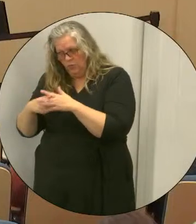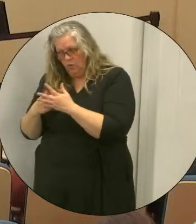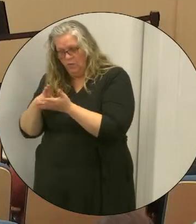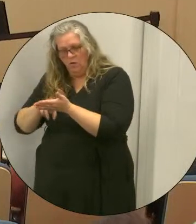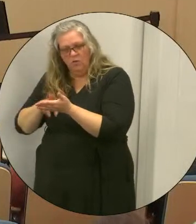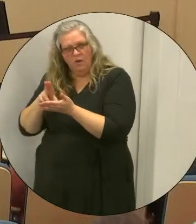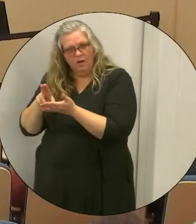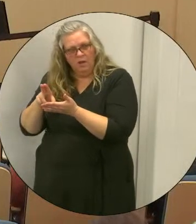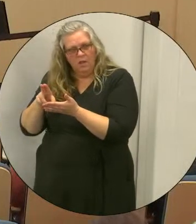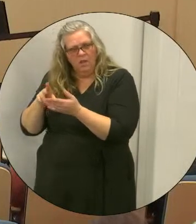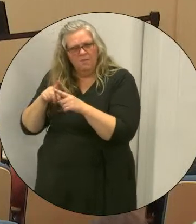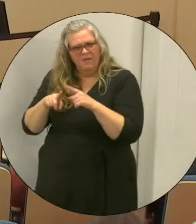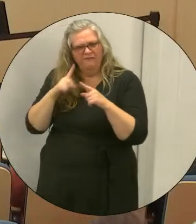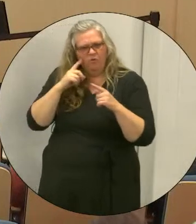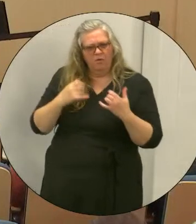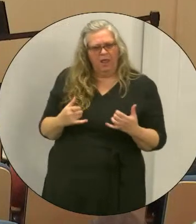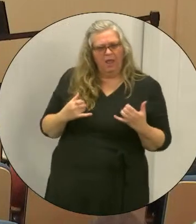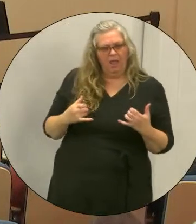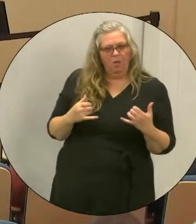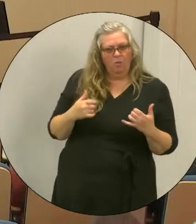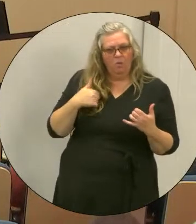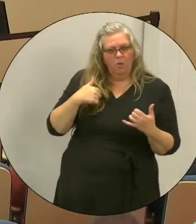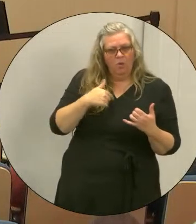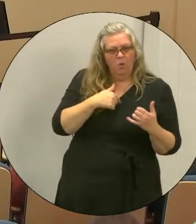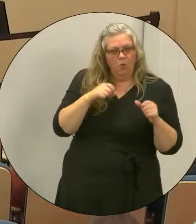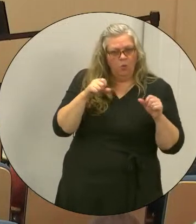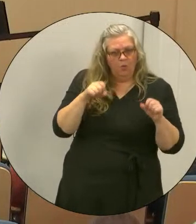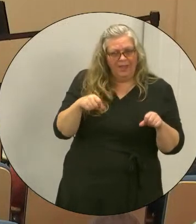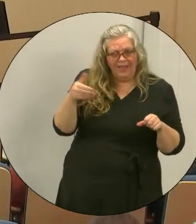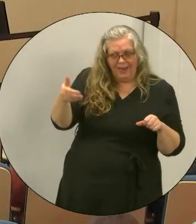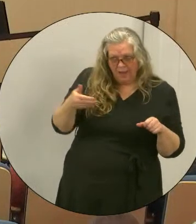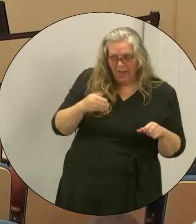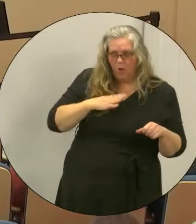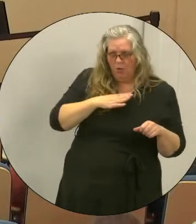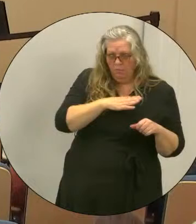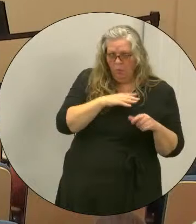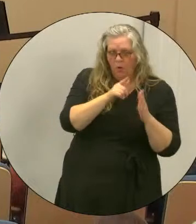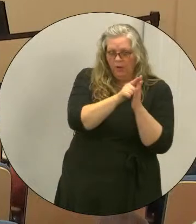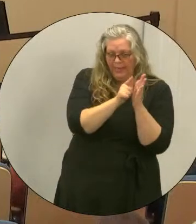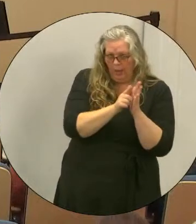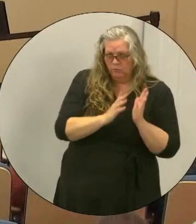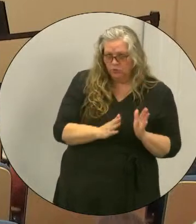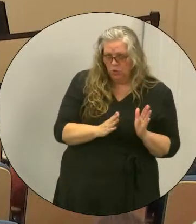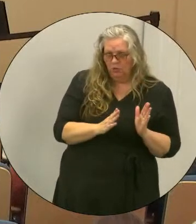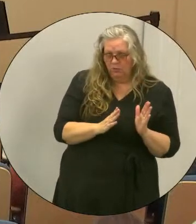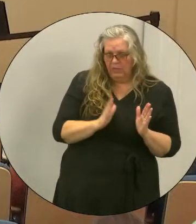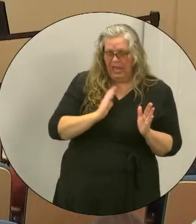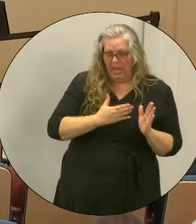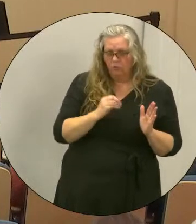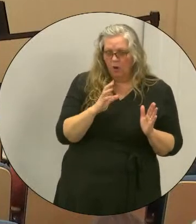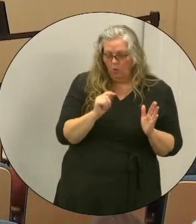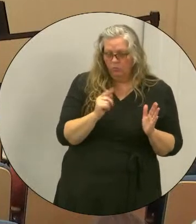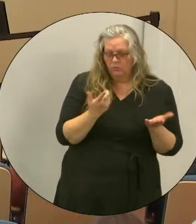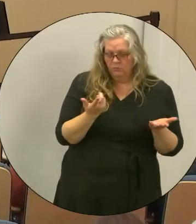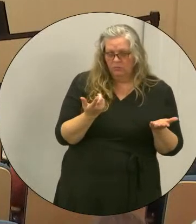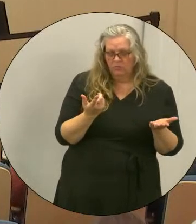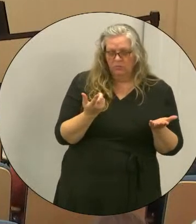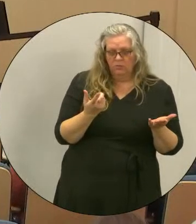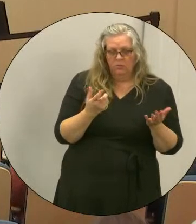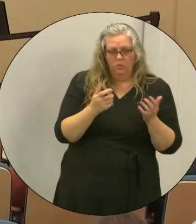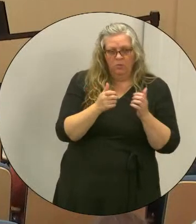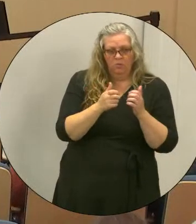in the meantime, we are able to hire a board counsel of our own, would that new board